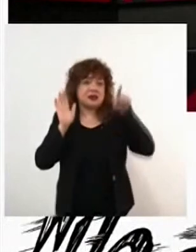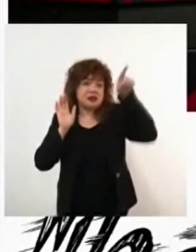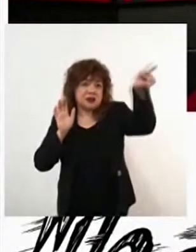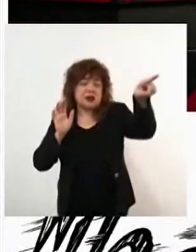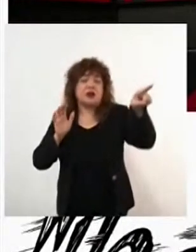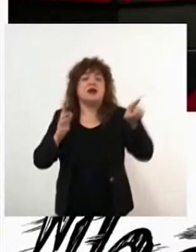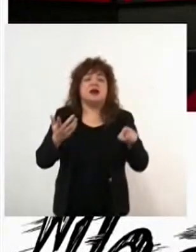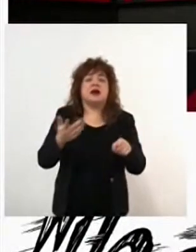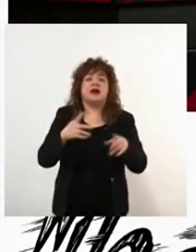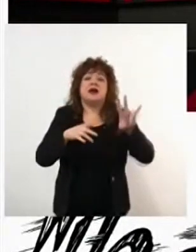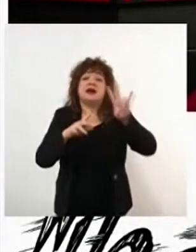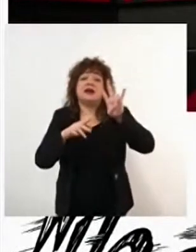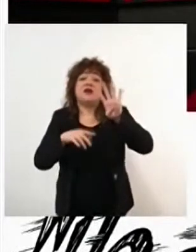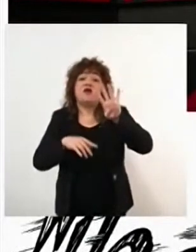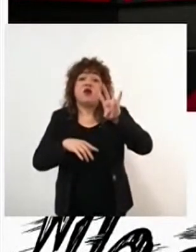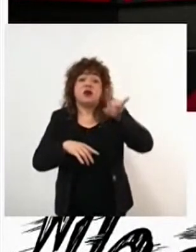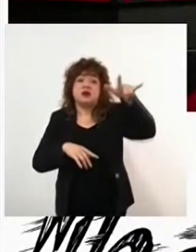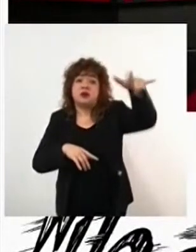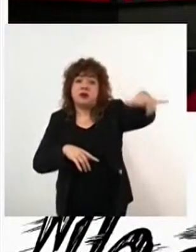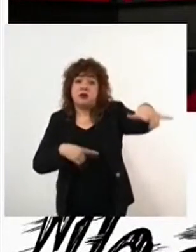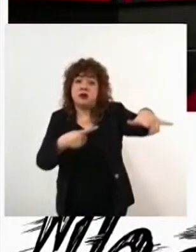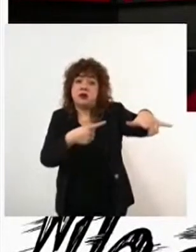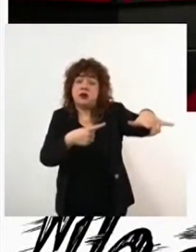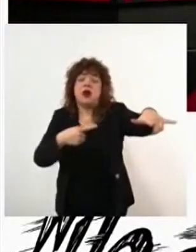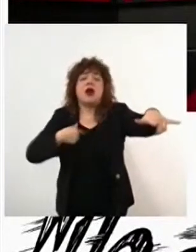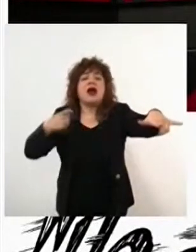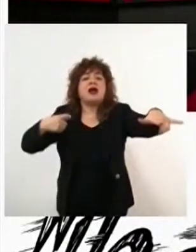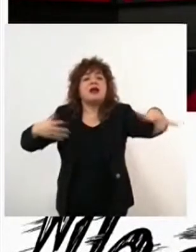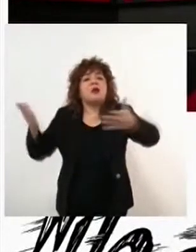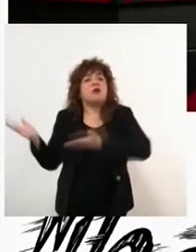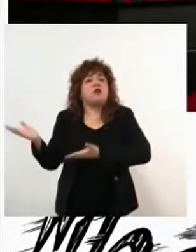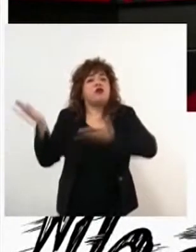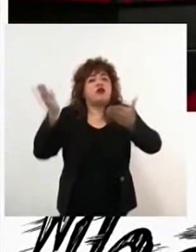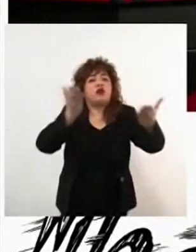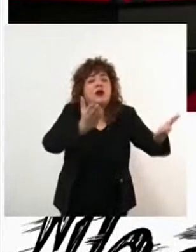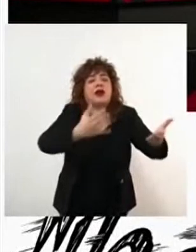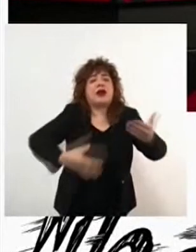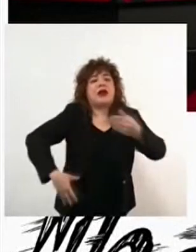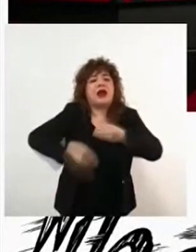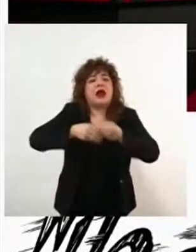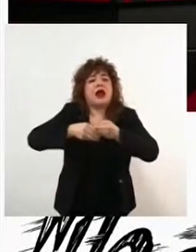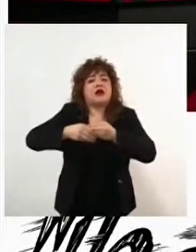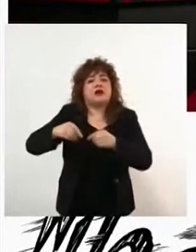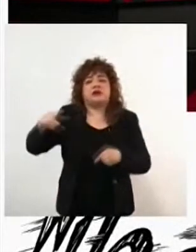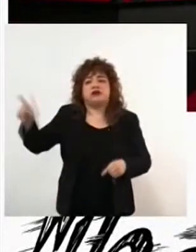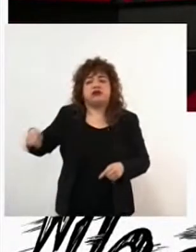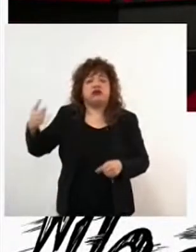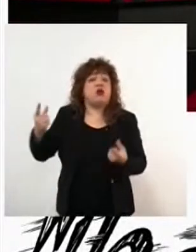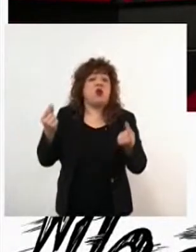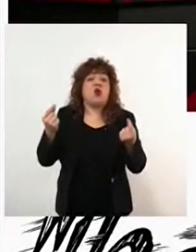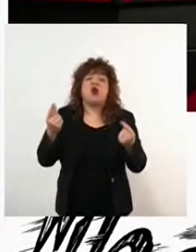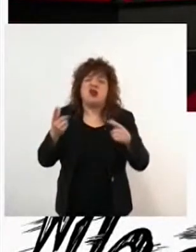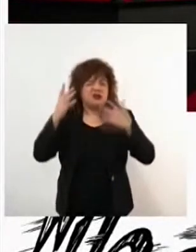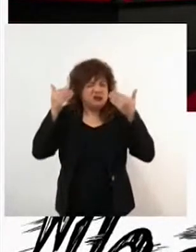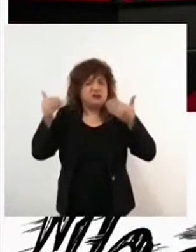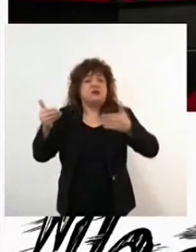your other 747s to bring a spare engine. The only way you're going to get it there is to put it on the wing.